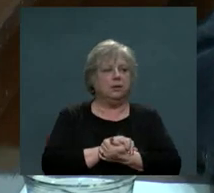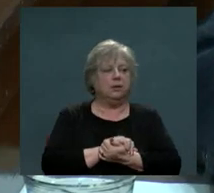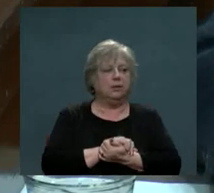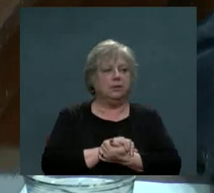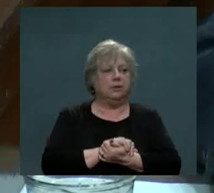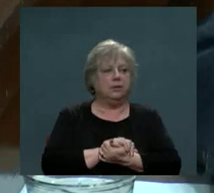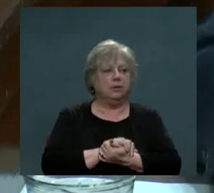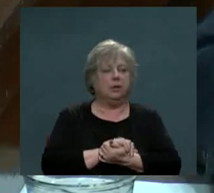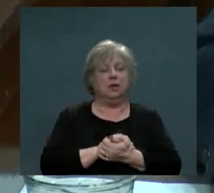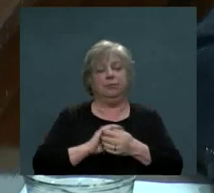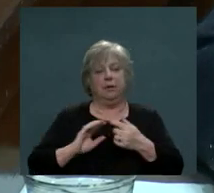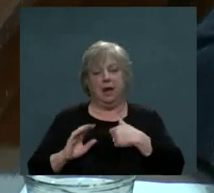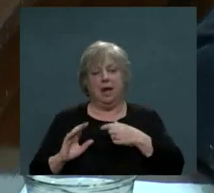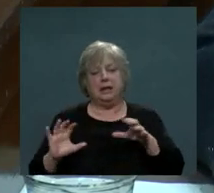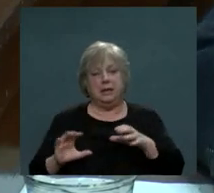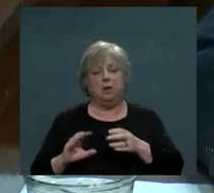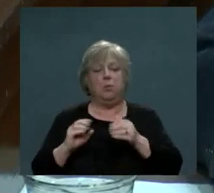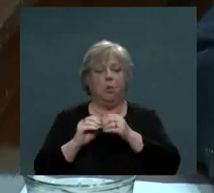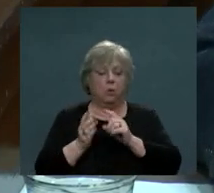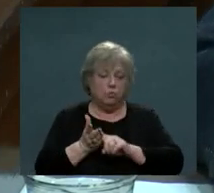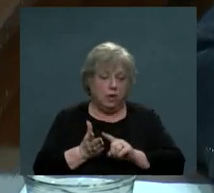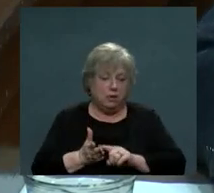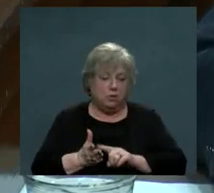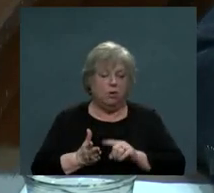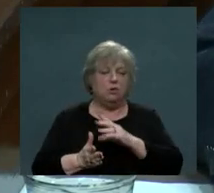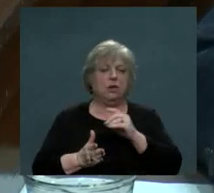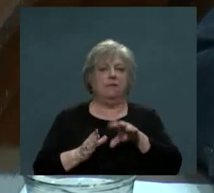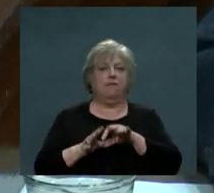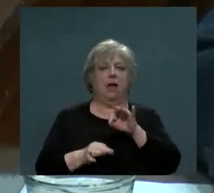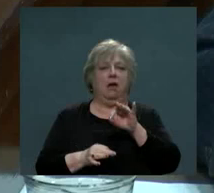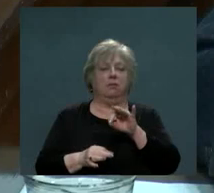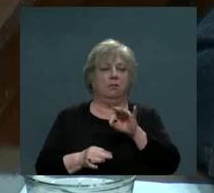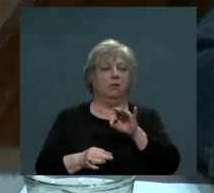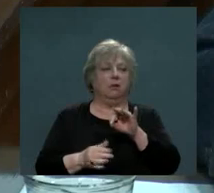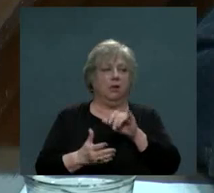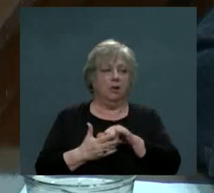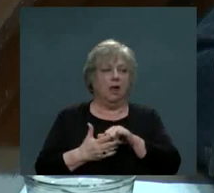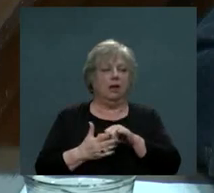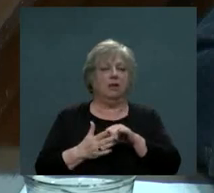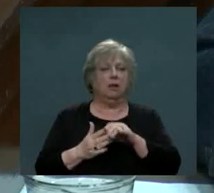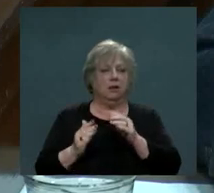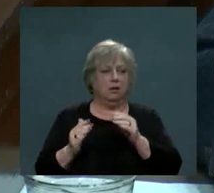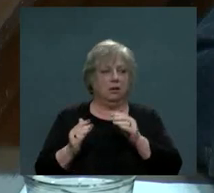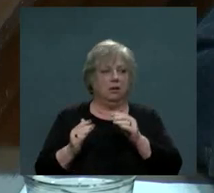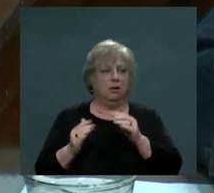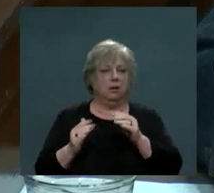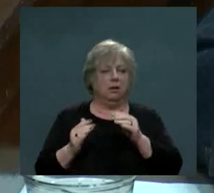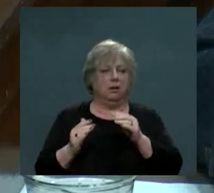In doing more research for the situation, we found that on the state